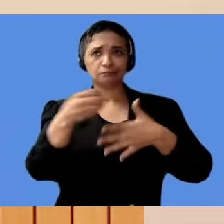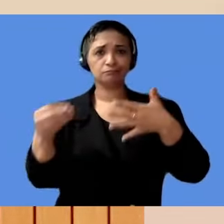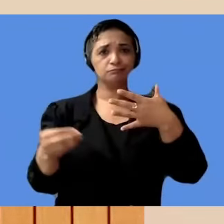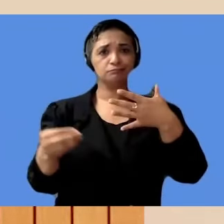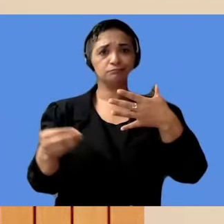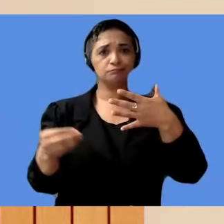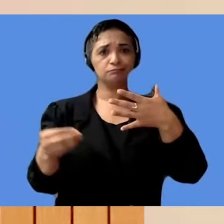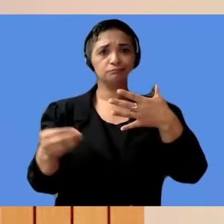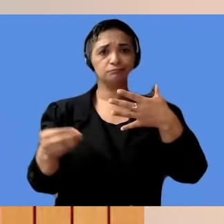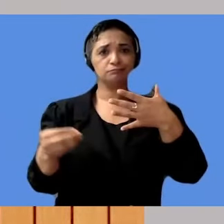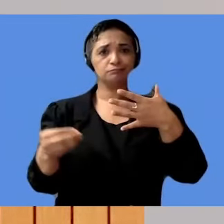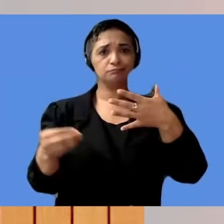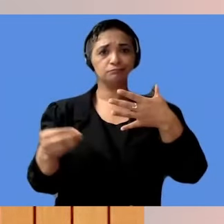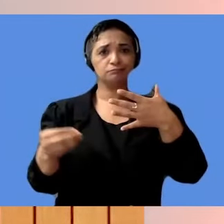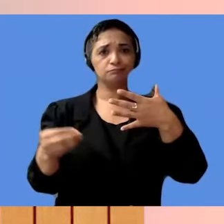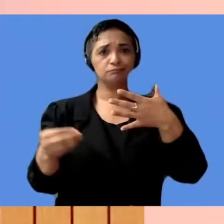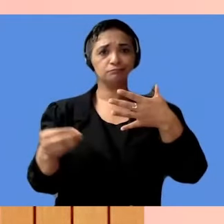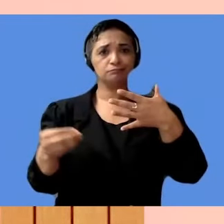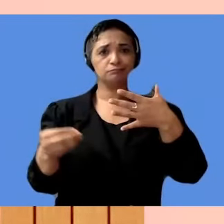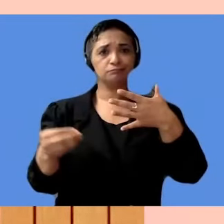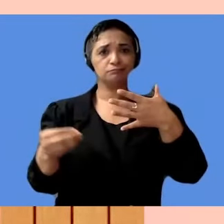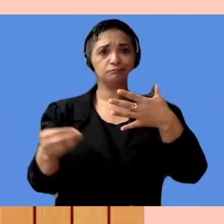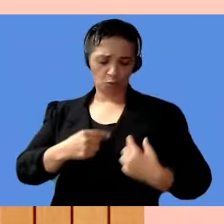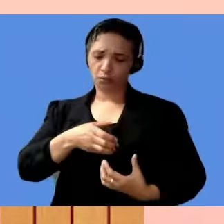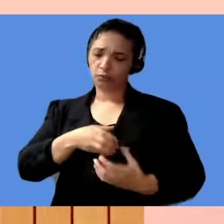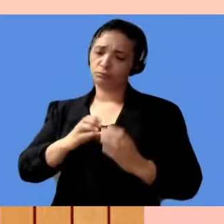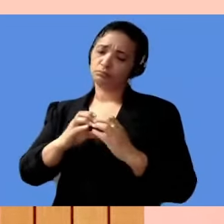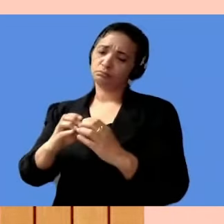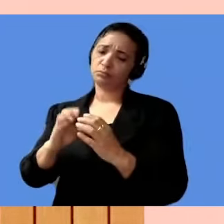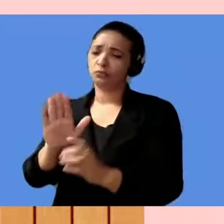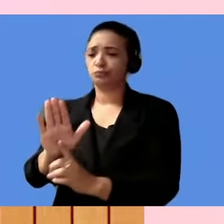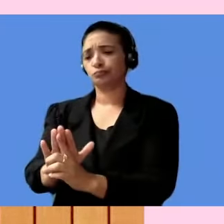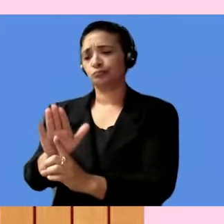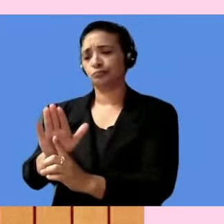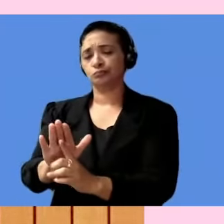welfare and a good to do thing. And it is never a part of the mainstream discourse.